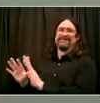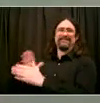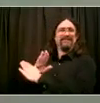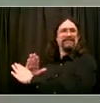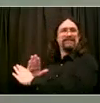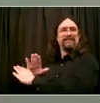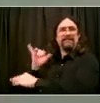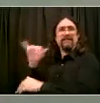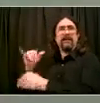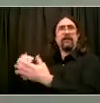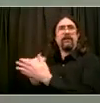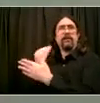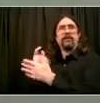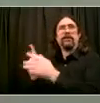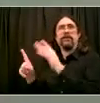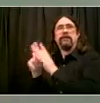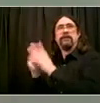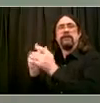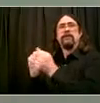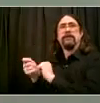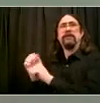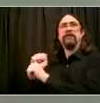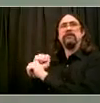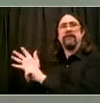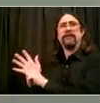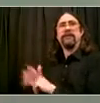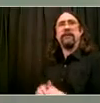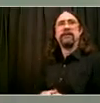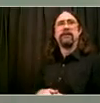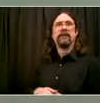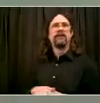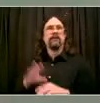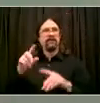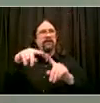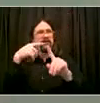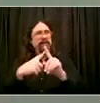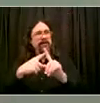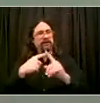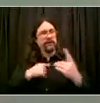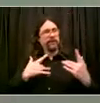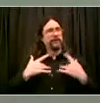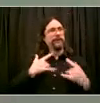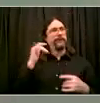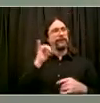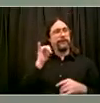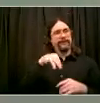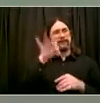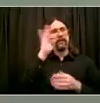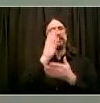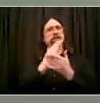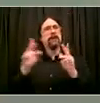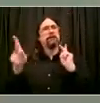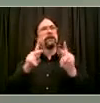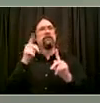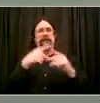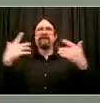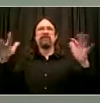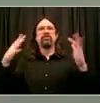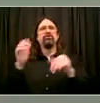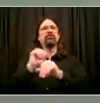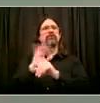health situation right now. I think a few points are just really worth emphasizing based on what the mayor has said. First of all, we know that the single best way to